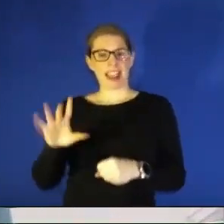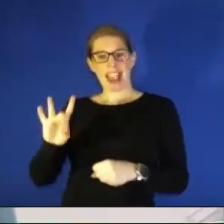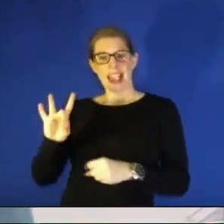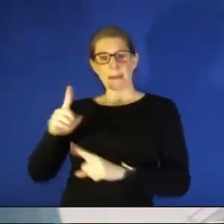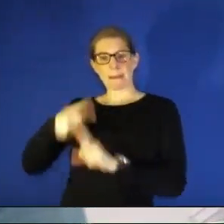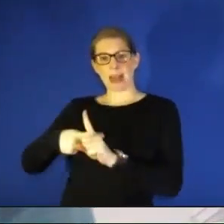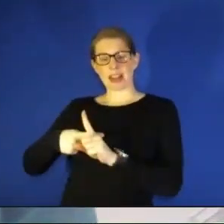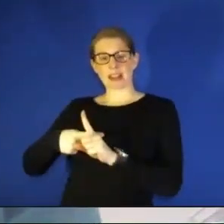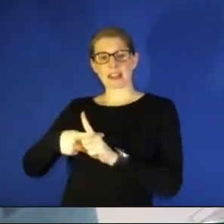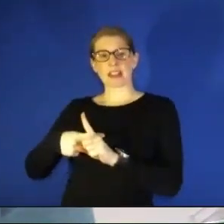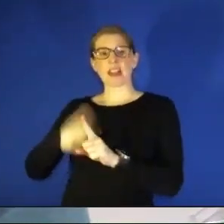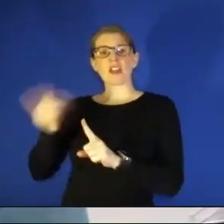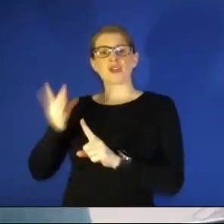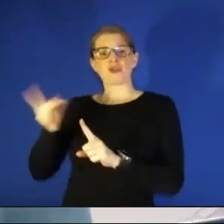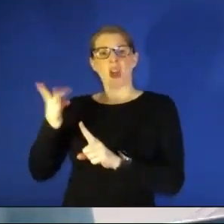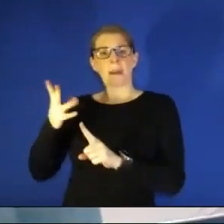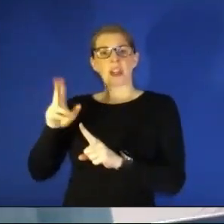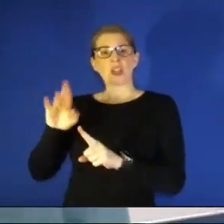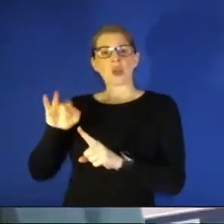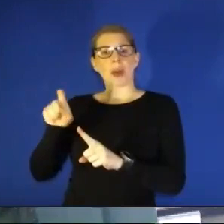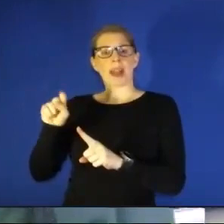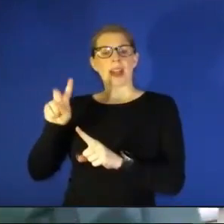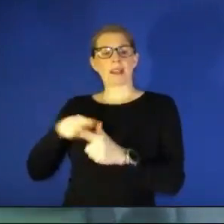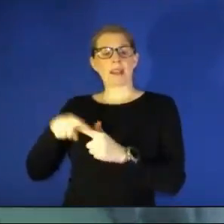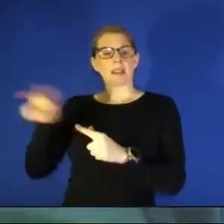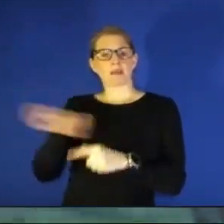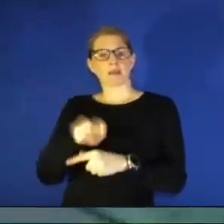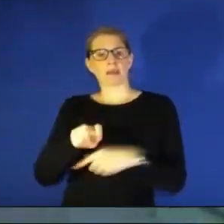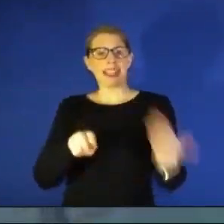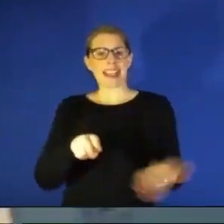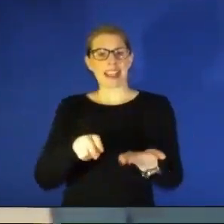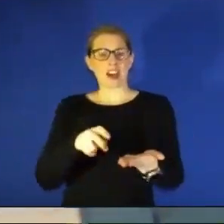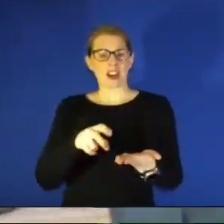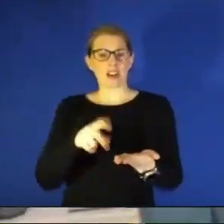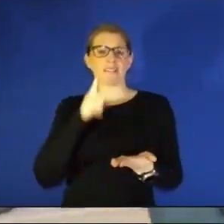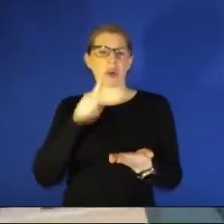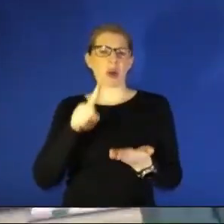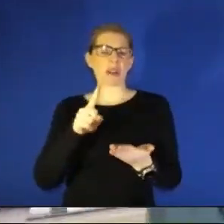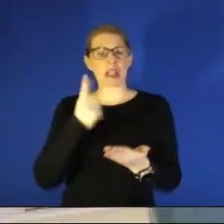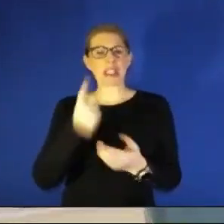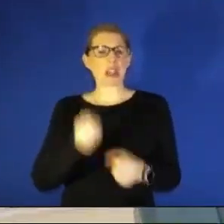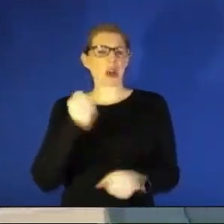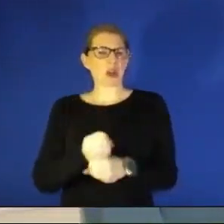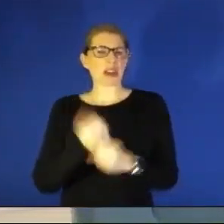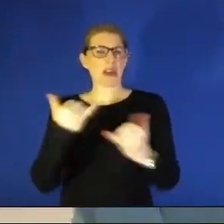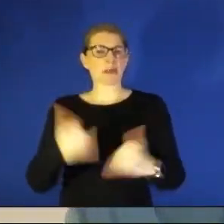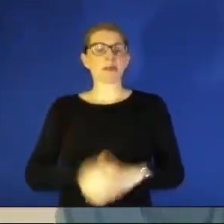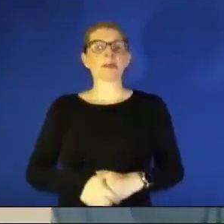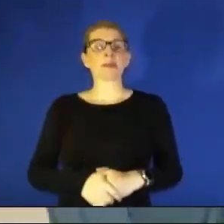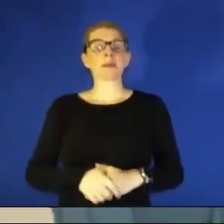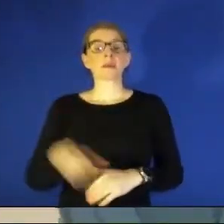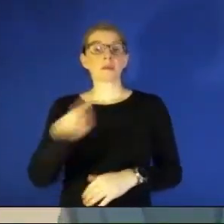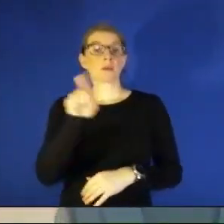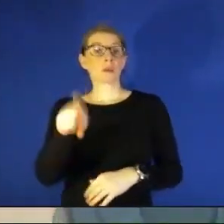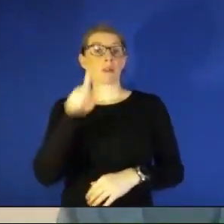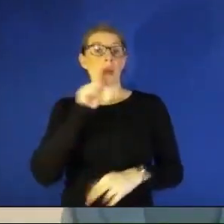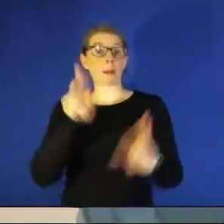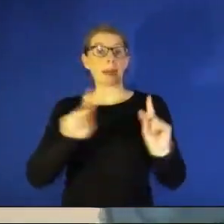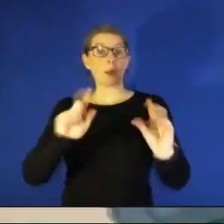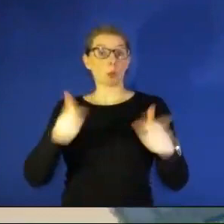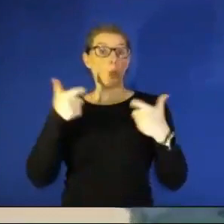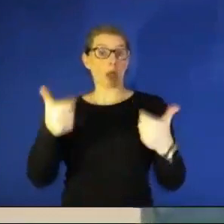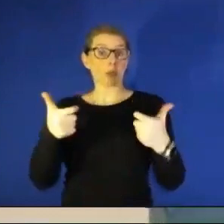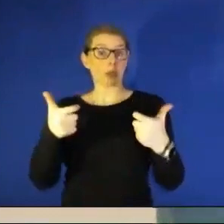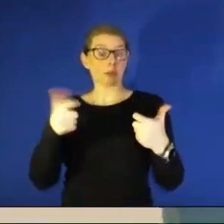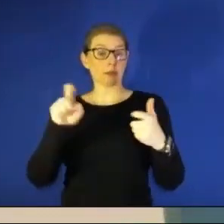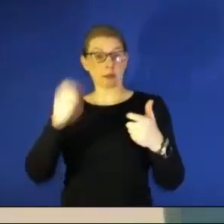down here last February, so I've been down here for at least a year. I want to ask you a question that's really important for people watching to know about, because there are 2